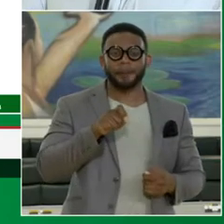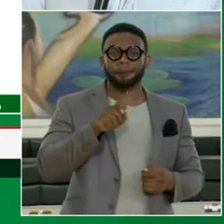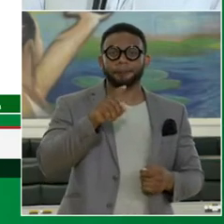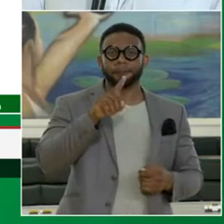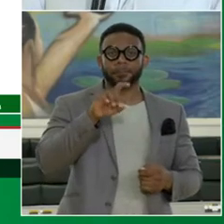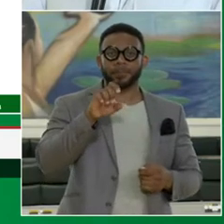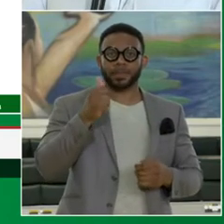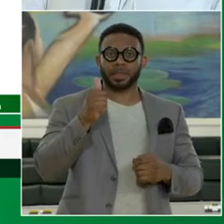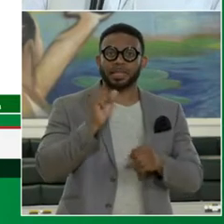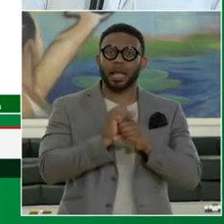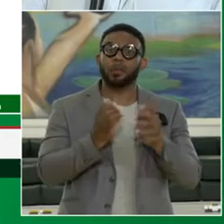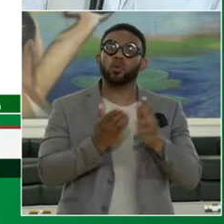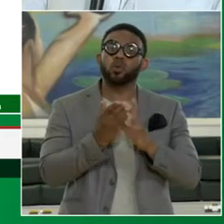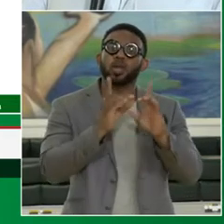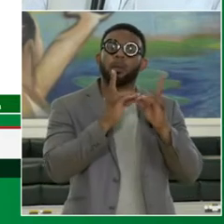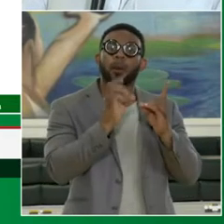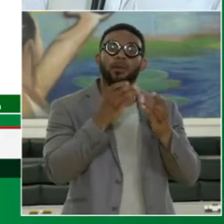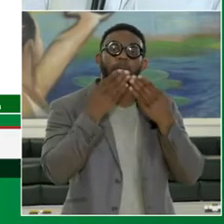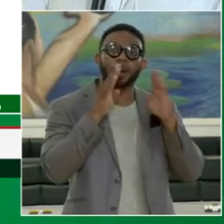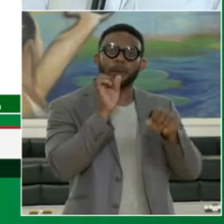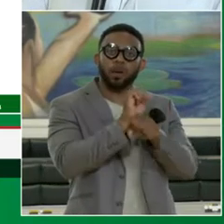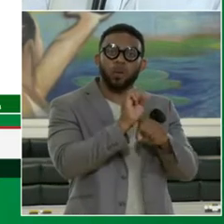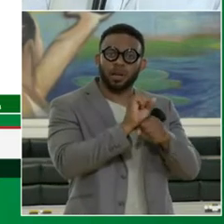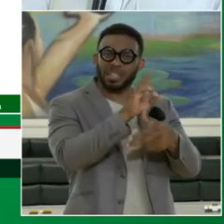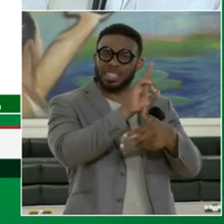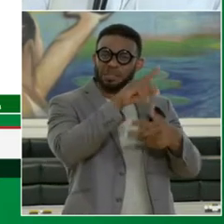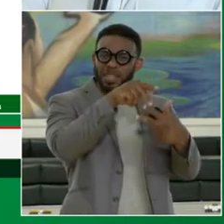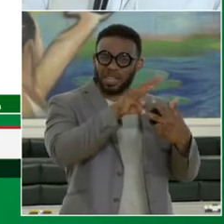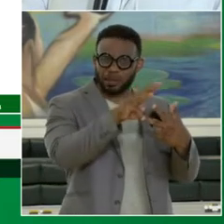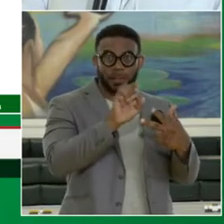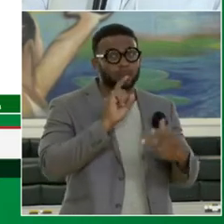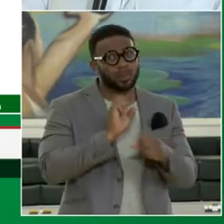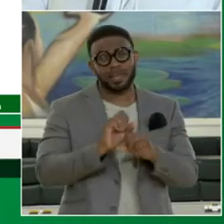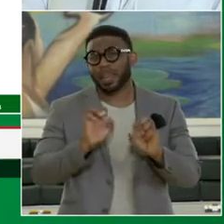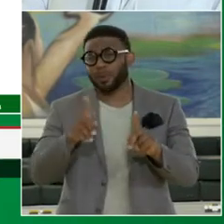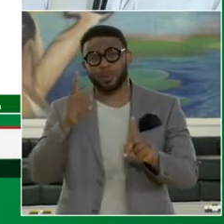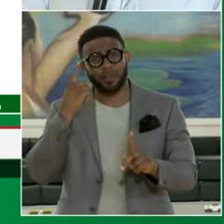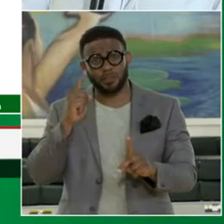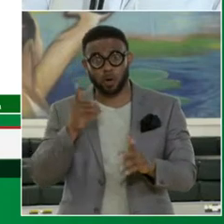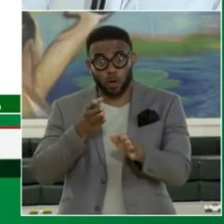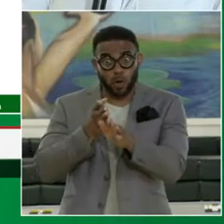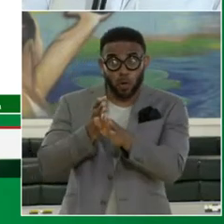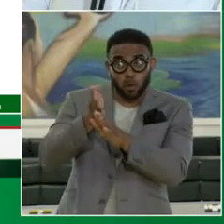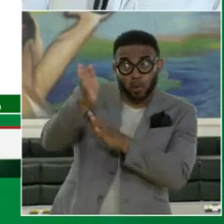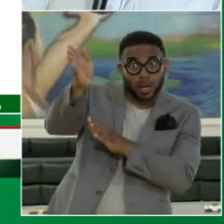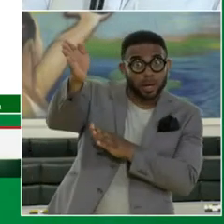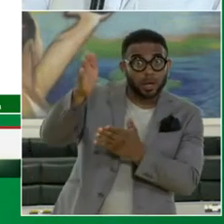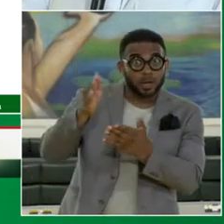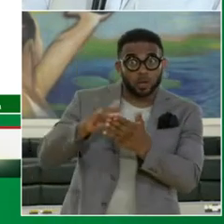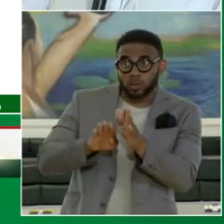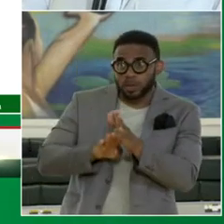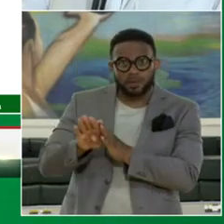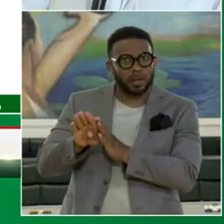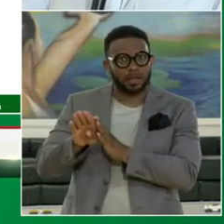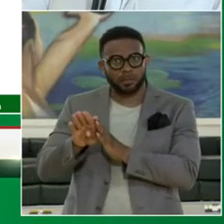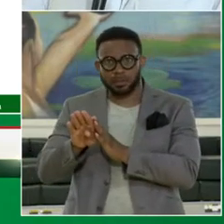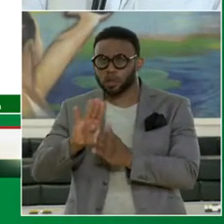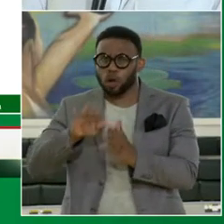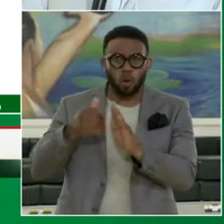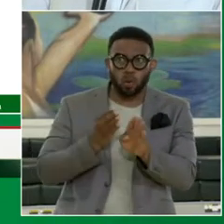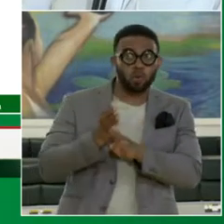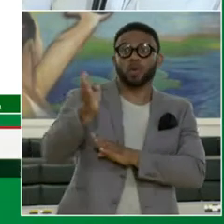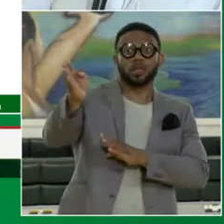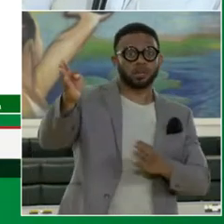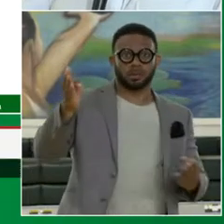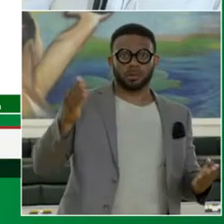important. It really does matter, and it's really an opportunity for a career to develop into an entire career that